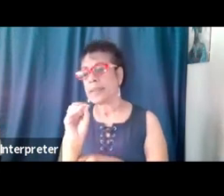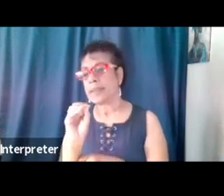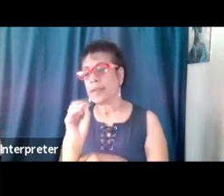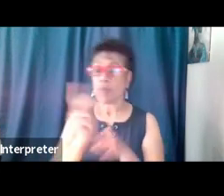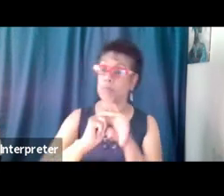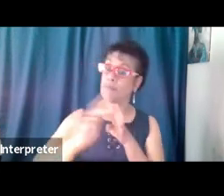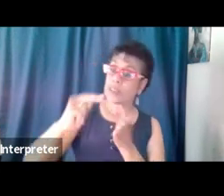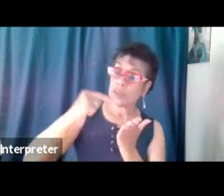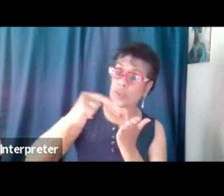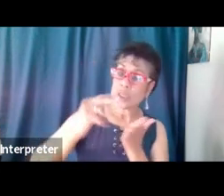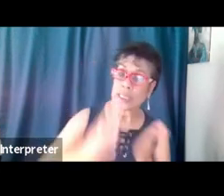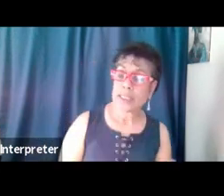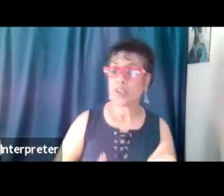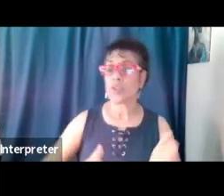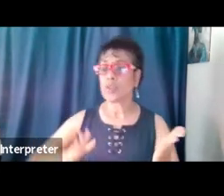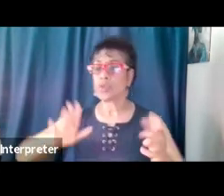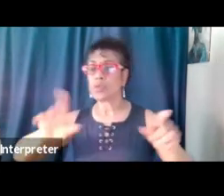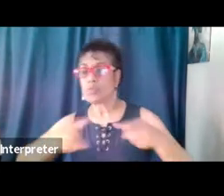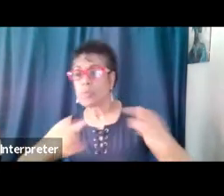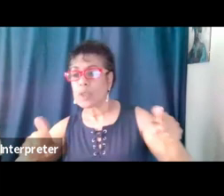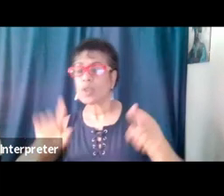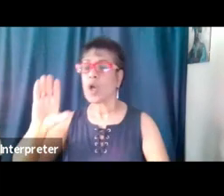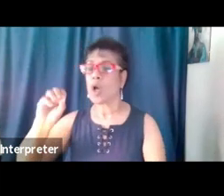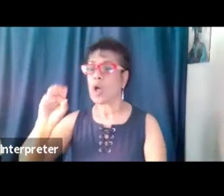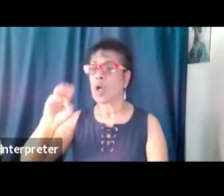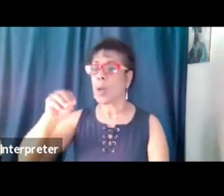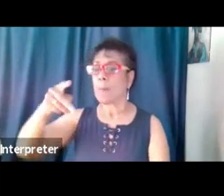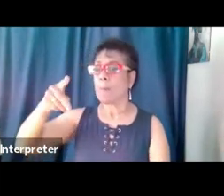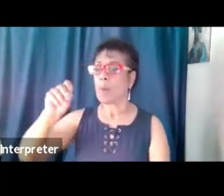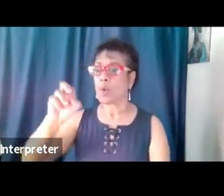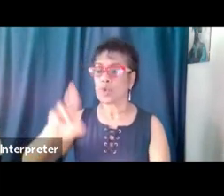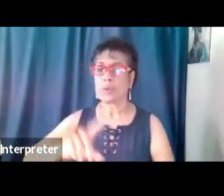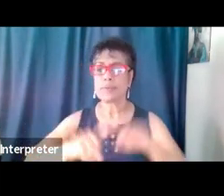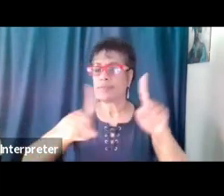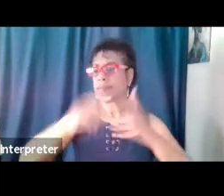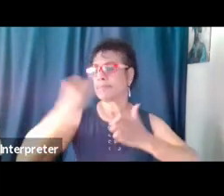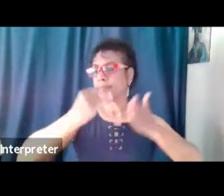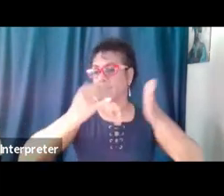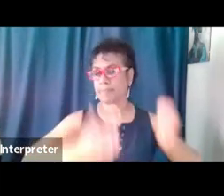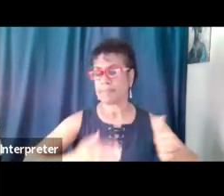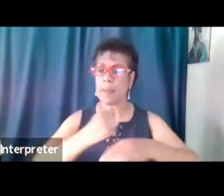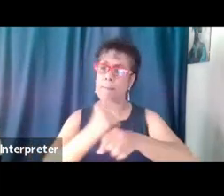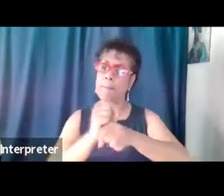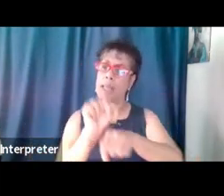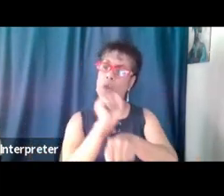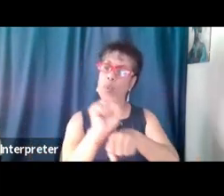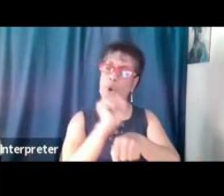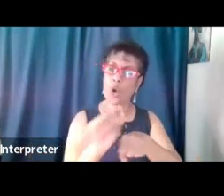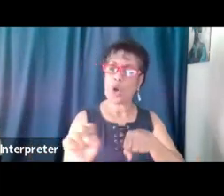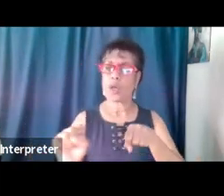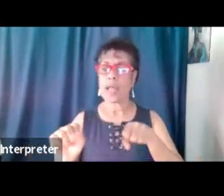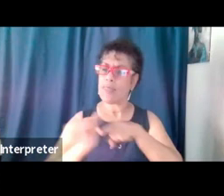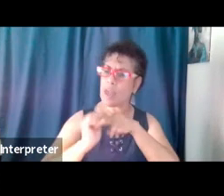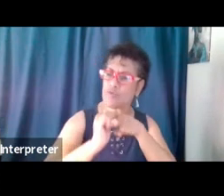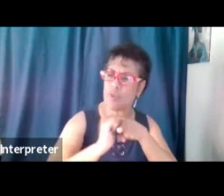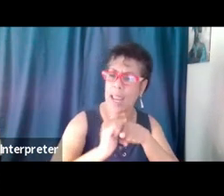professional dancers, musicians, composers, different artists that create work, train rigorously,